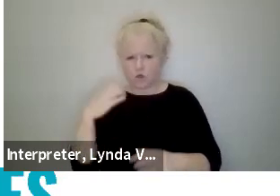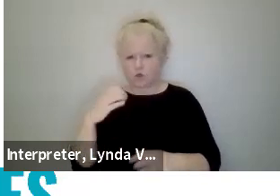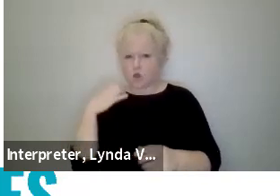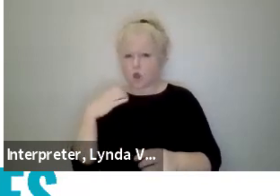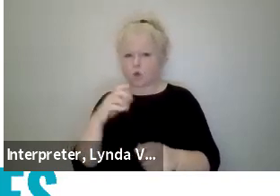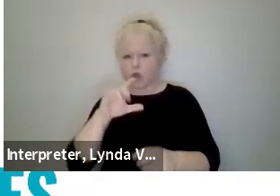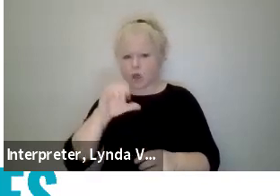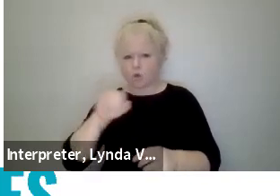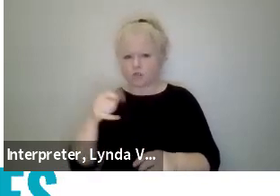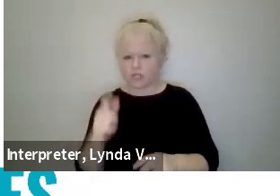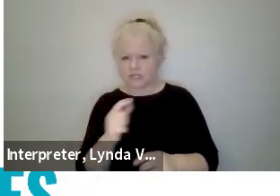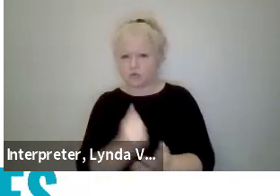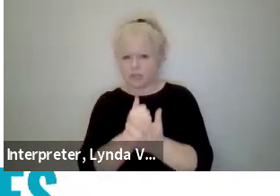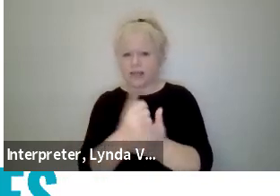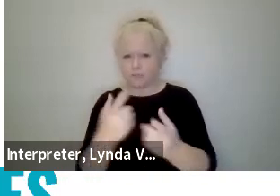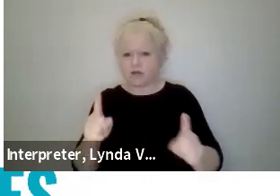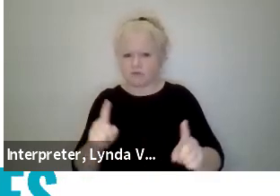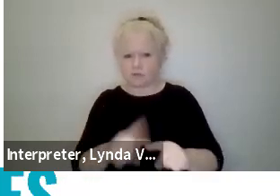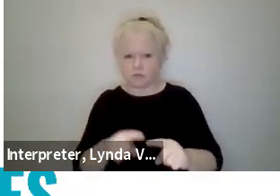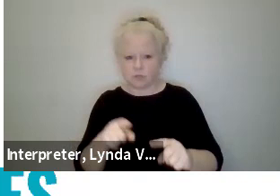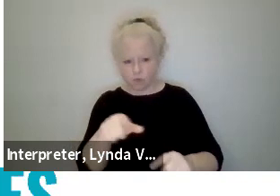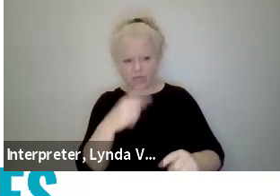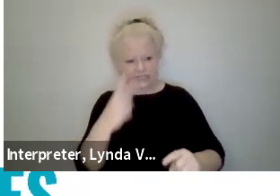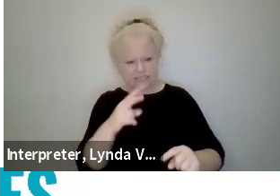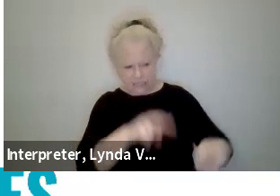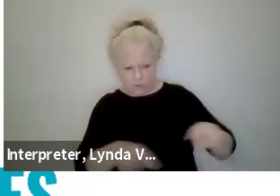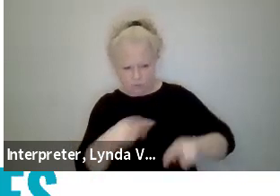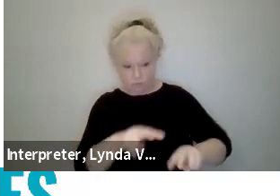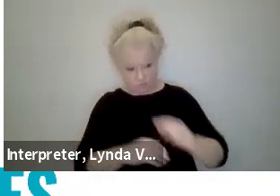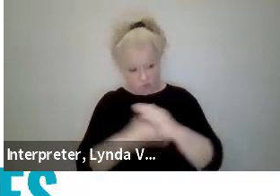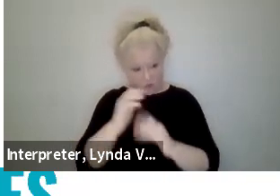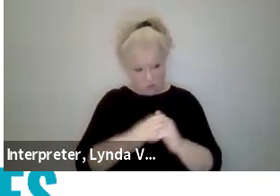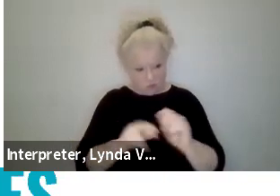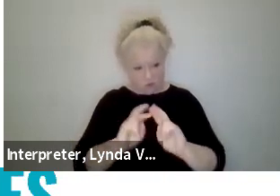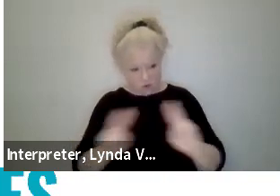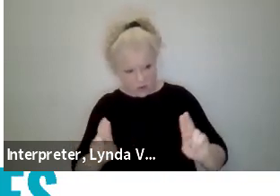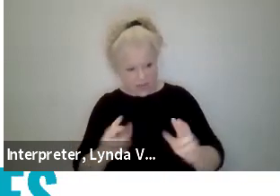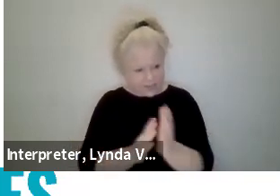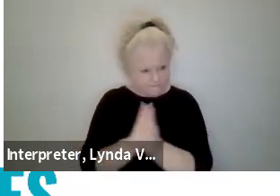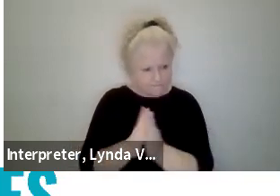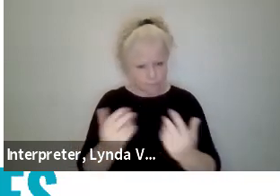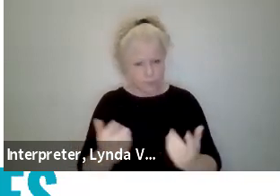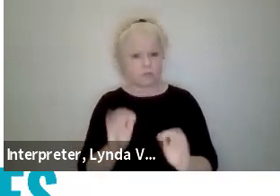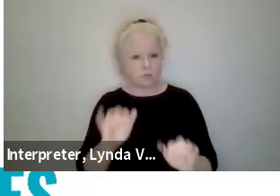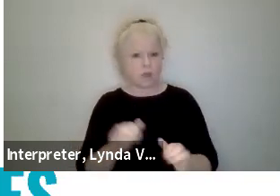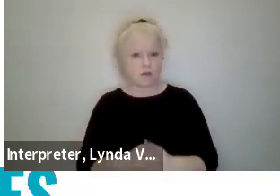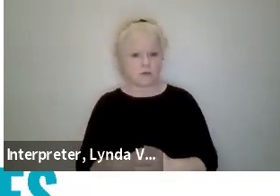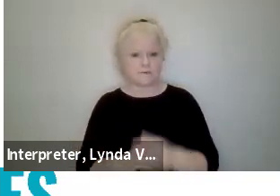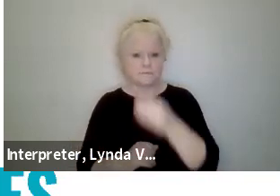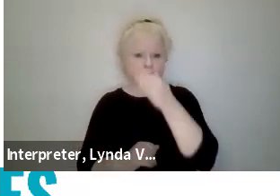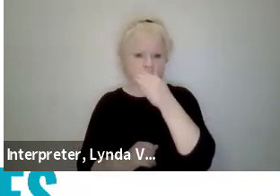and in us gauging their level of comfort and abilities in entering the workforce. We started ingraining